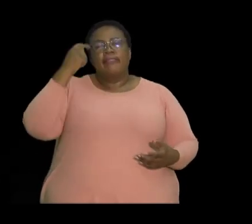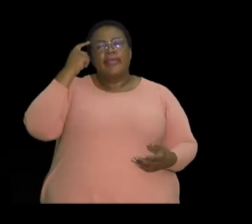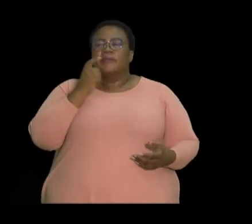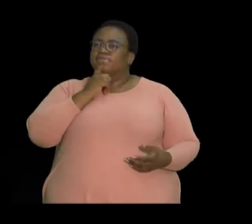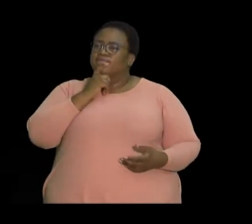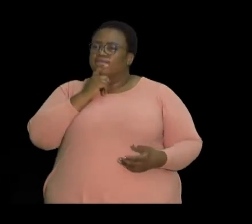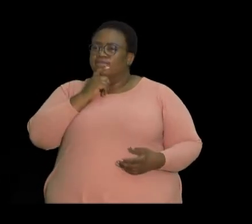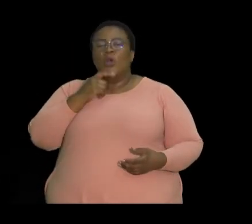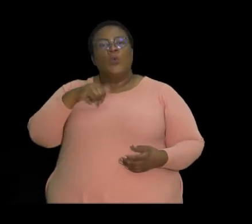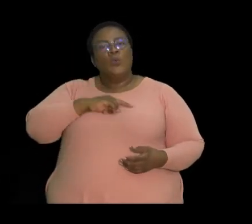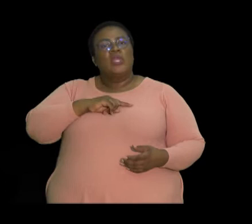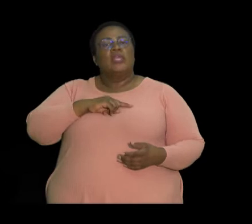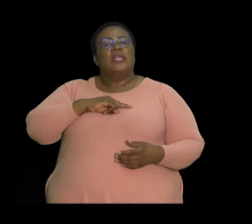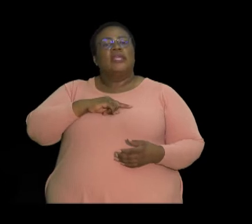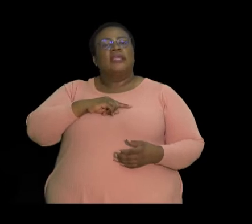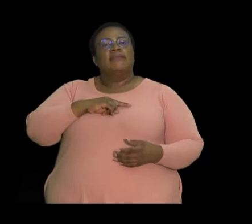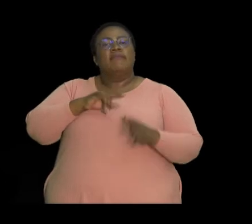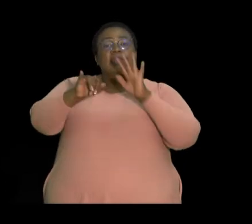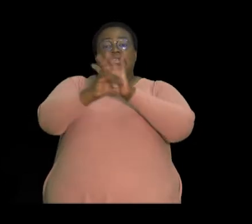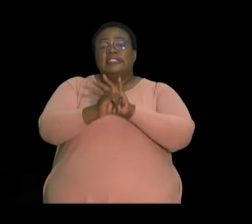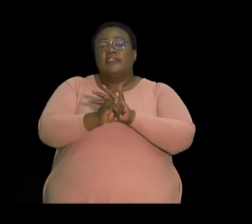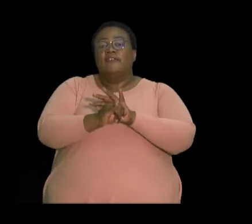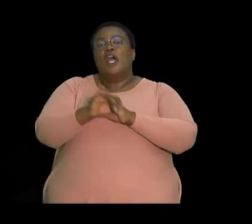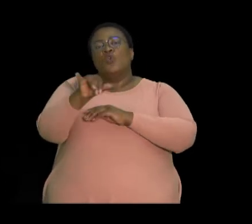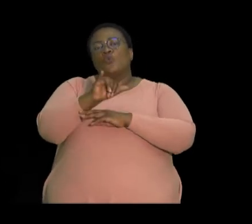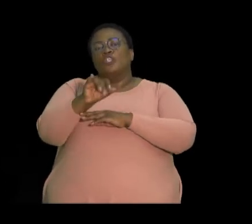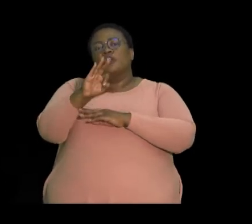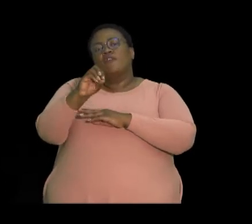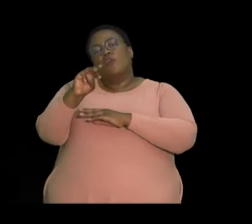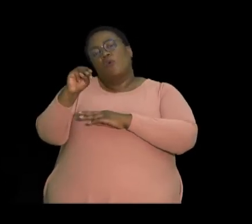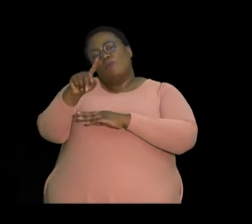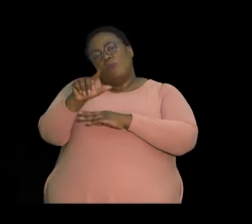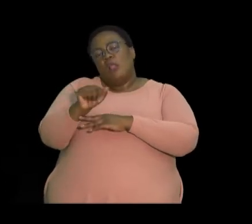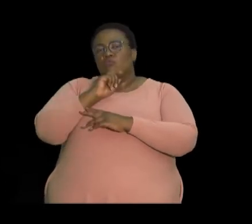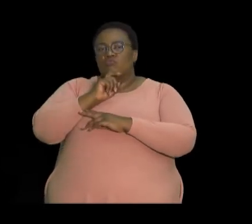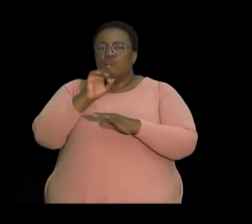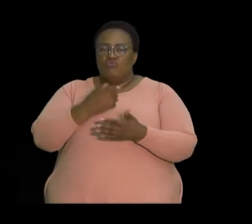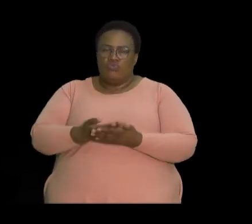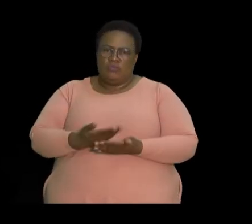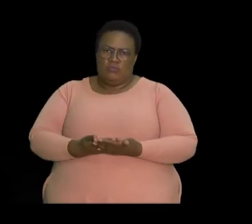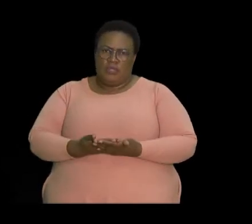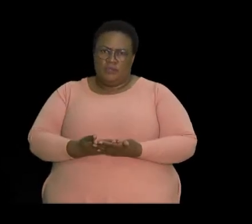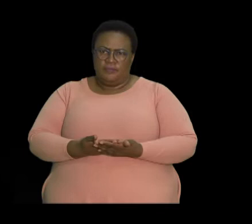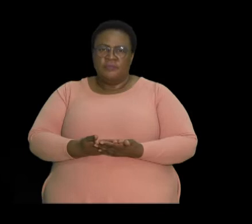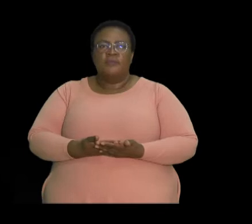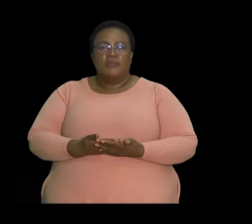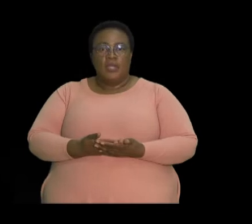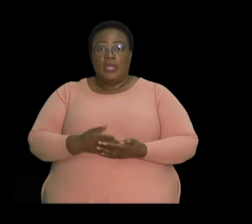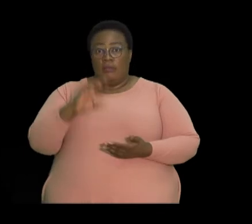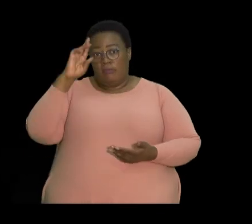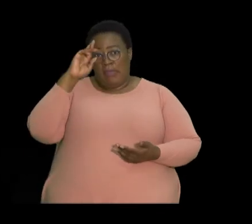you identify what equation to use to answer questions like these? And then what are the keywords? You saw